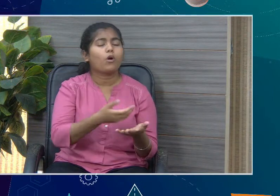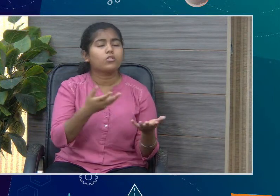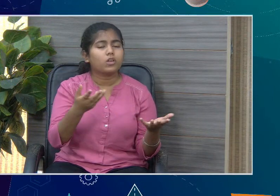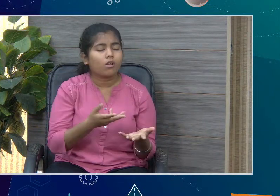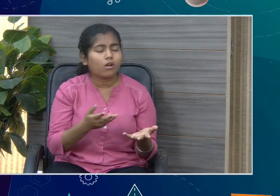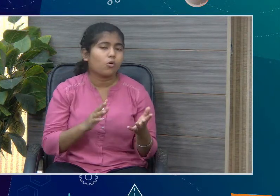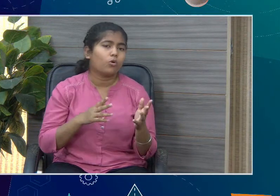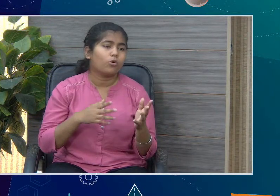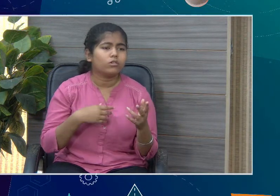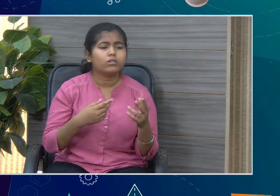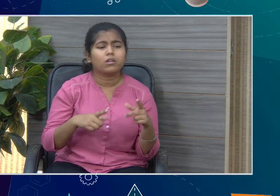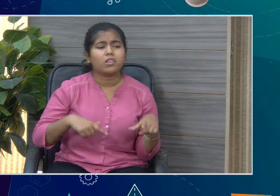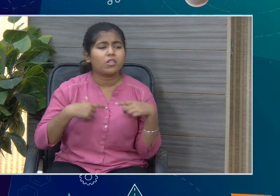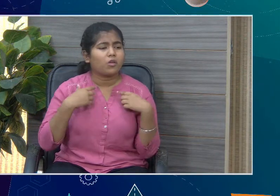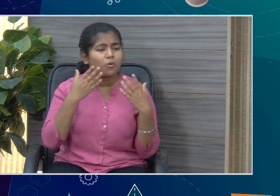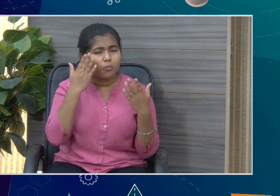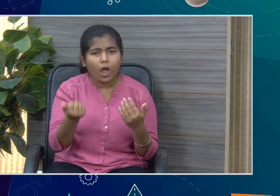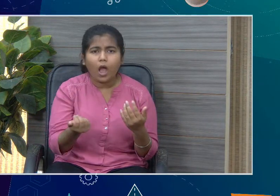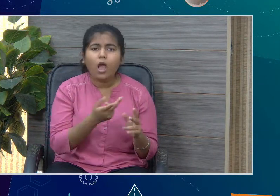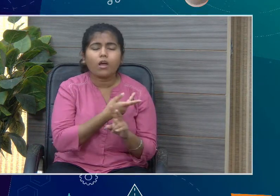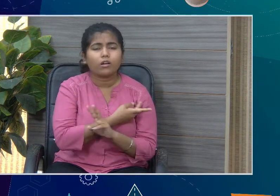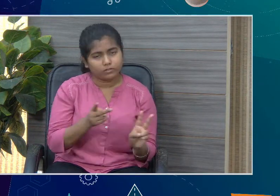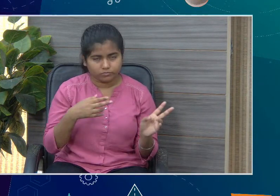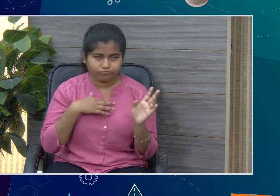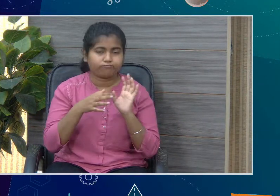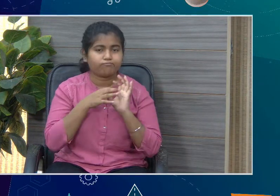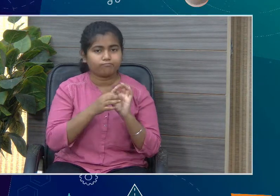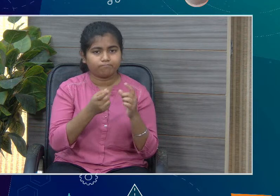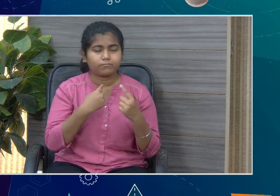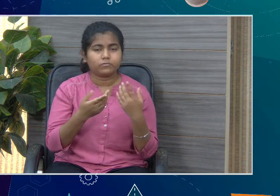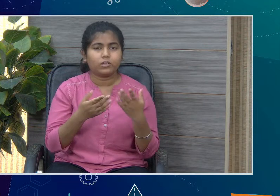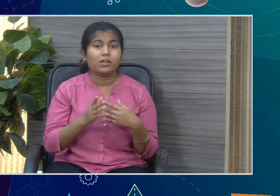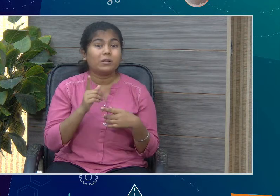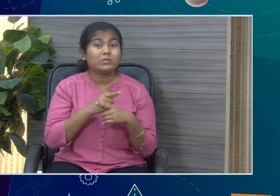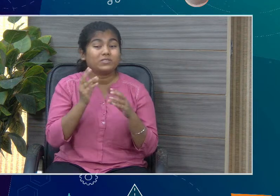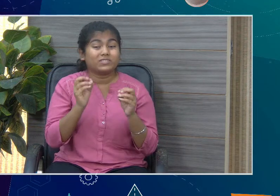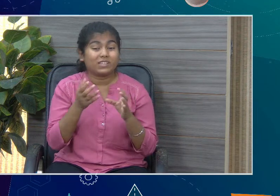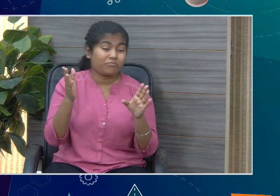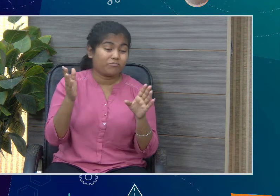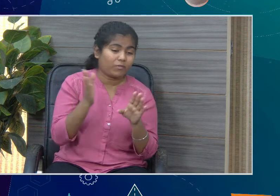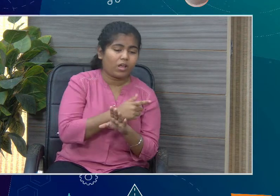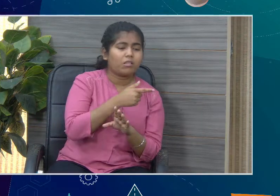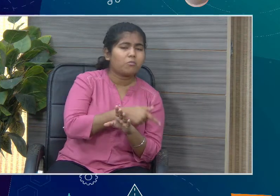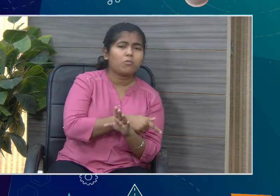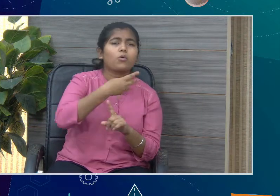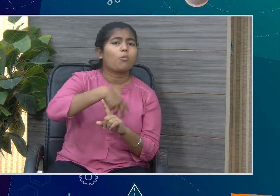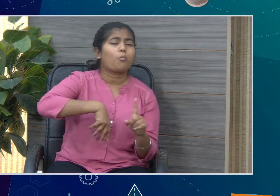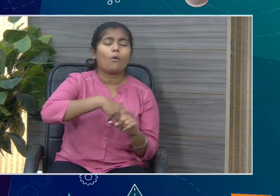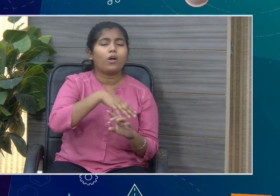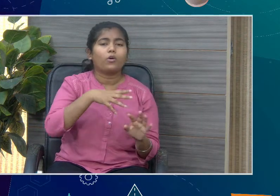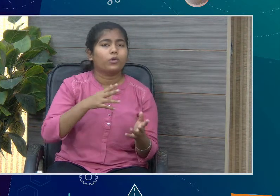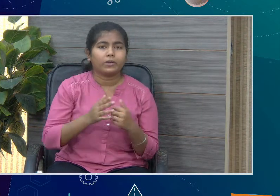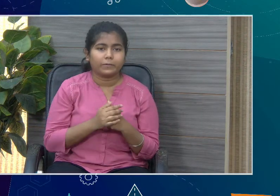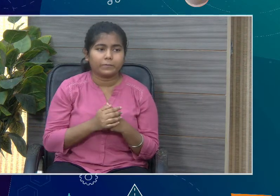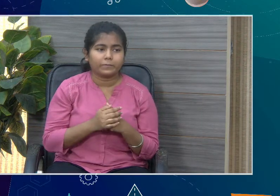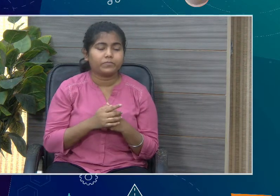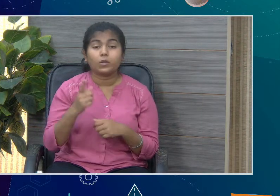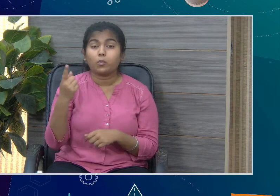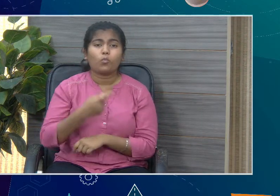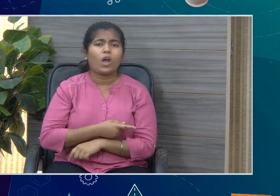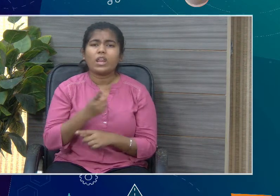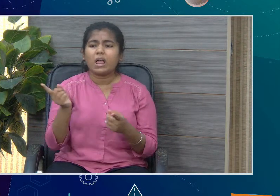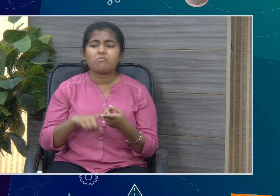of the story beforehand, that what happened earlier. One day he was sailing on a ship